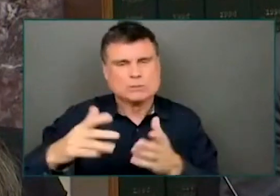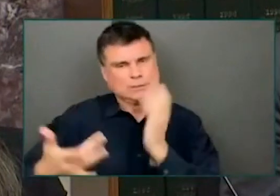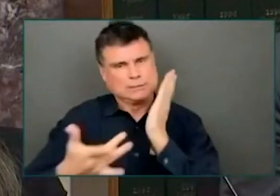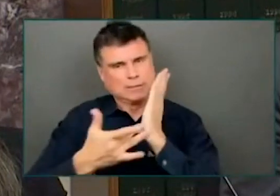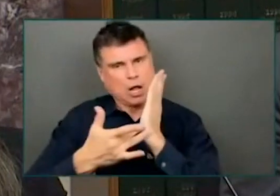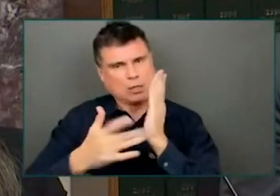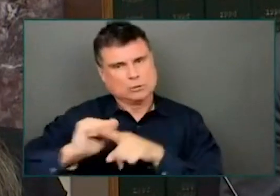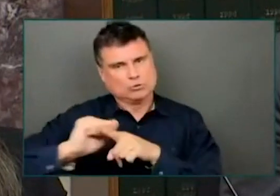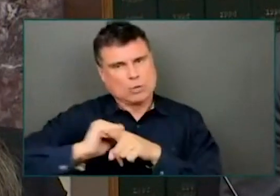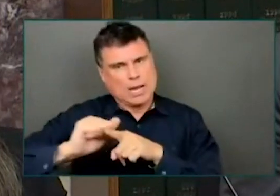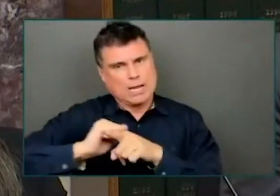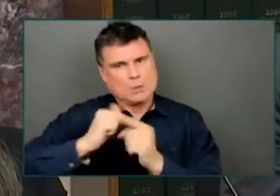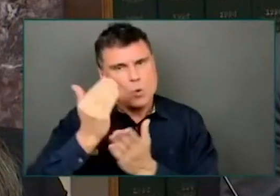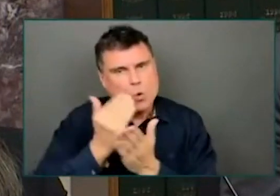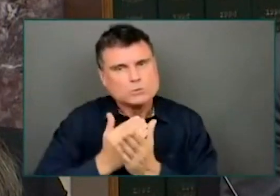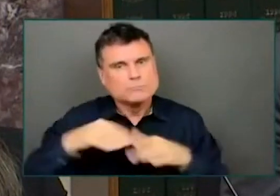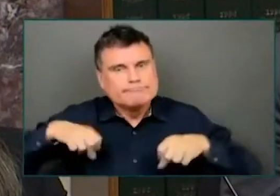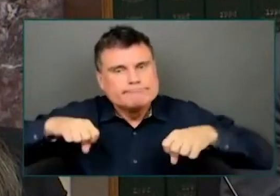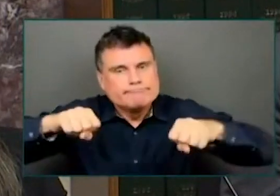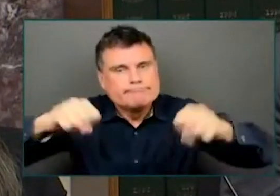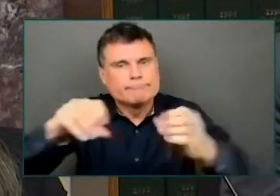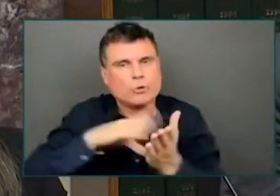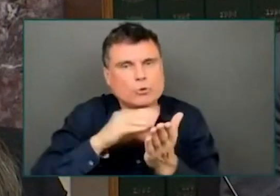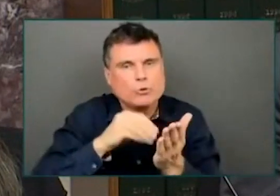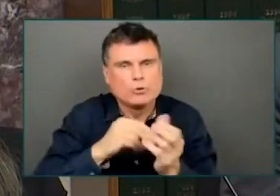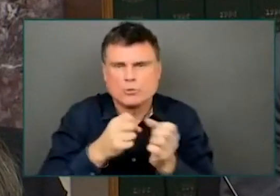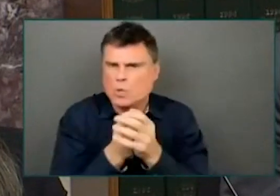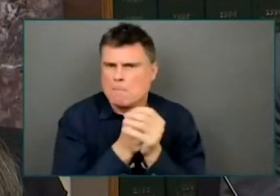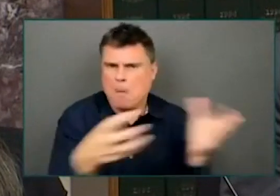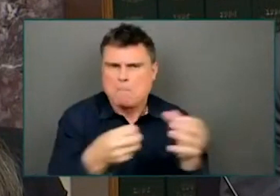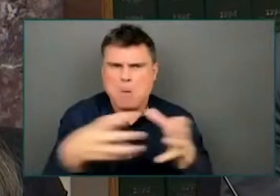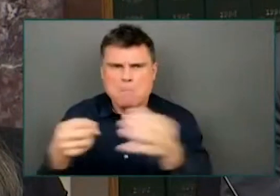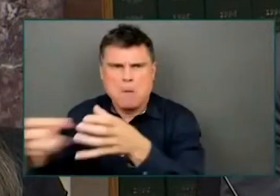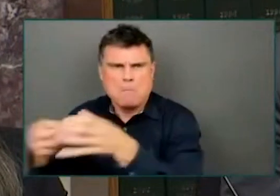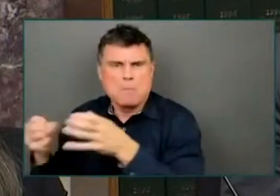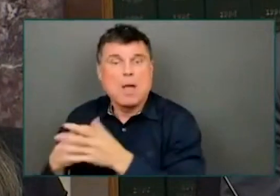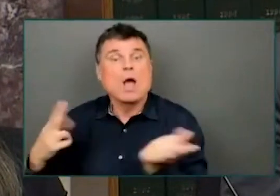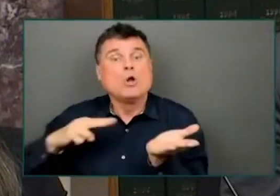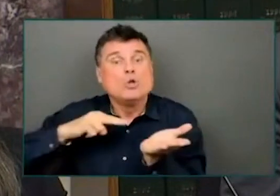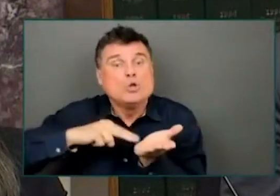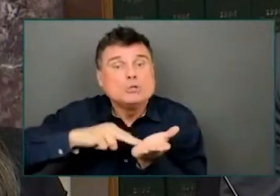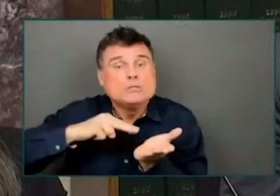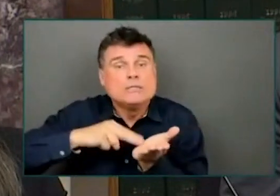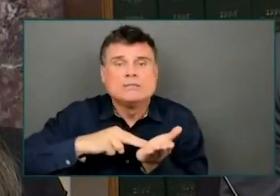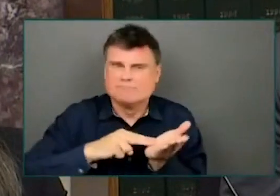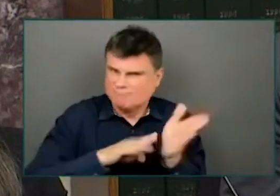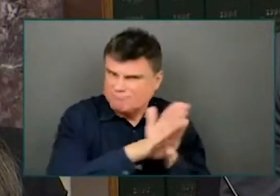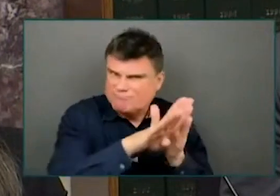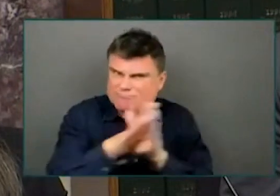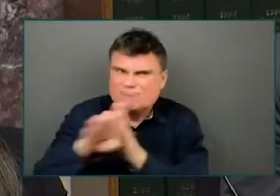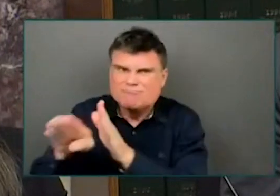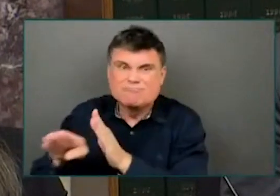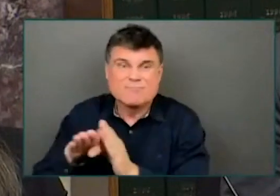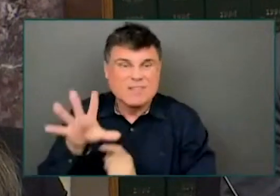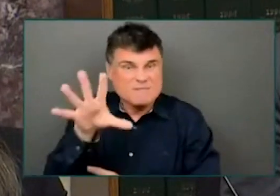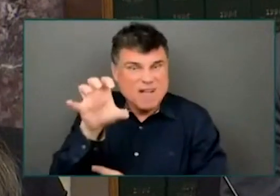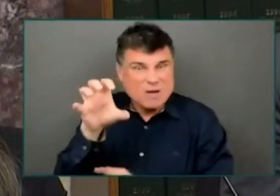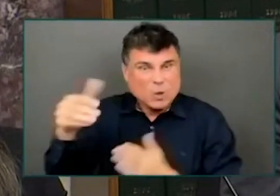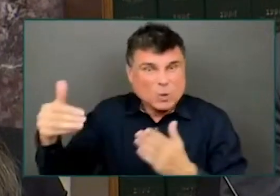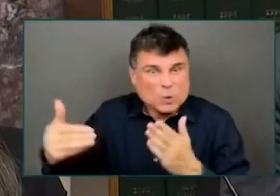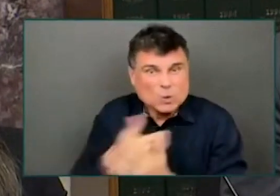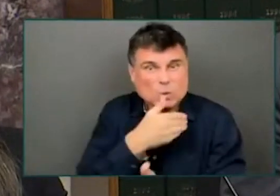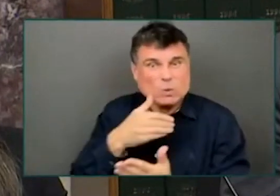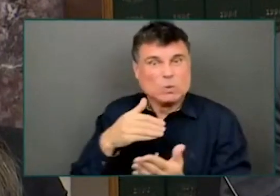workforce of any province. Our ongoing commitment to add 500 more nursing seats will continue this trend.